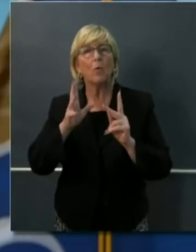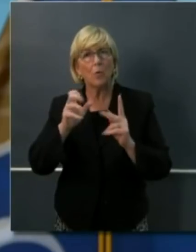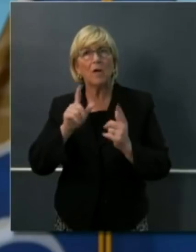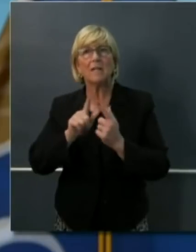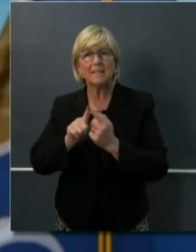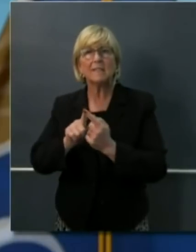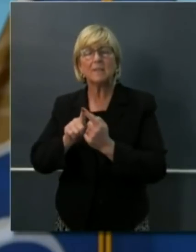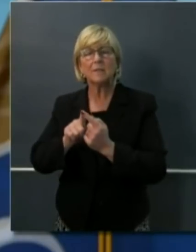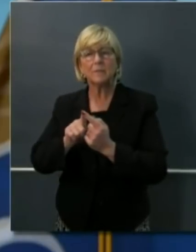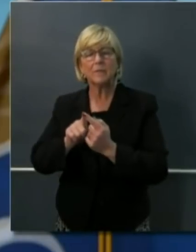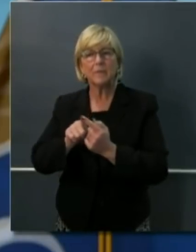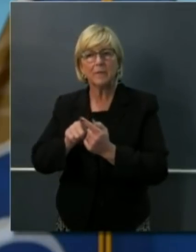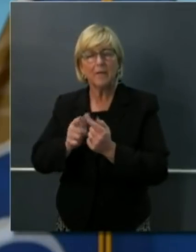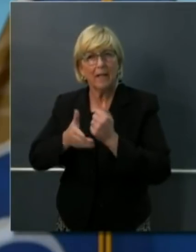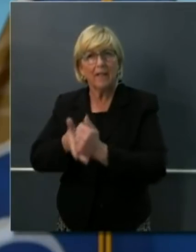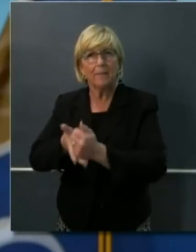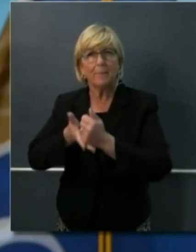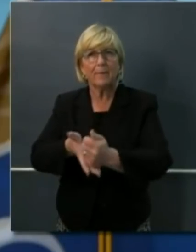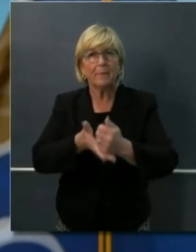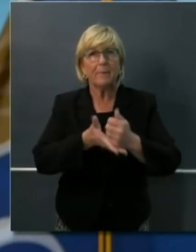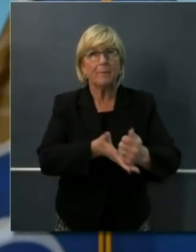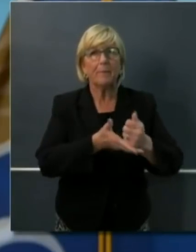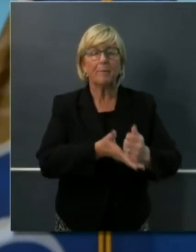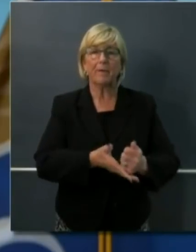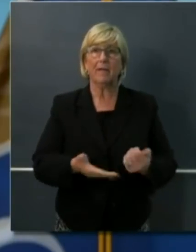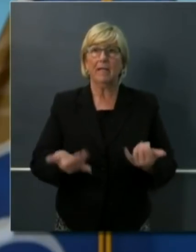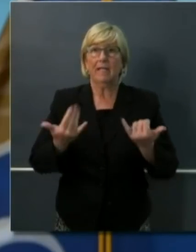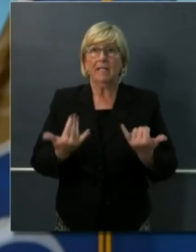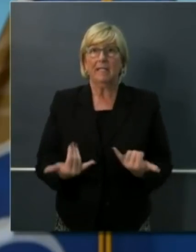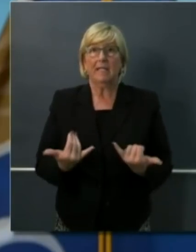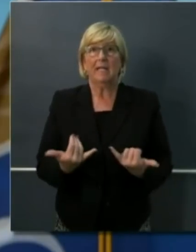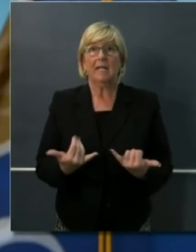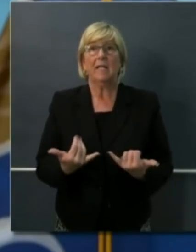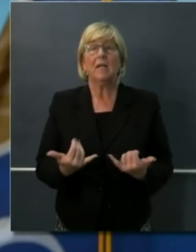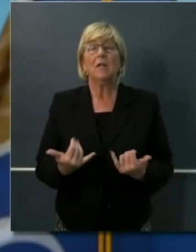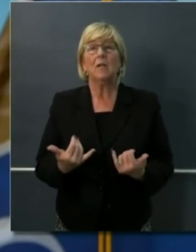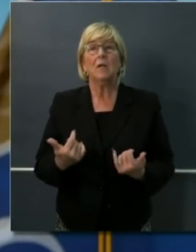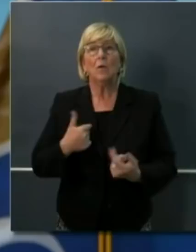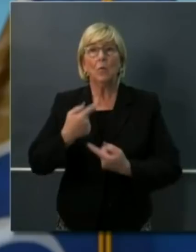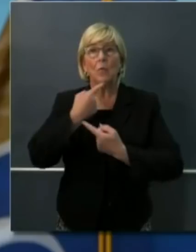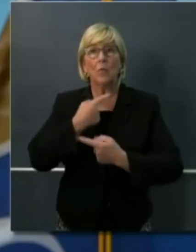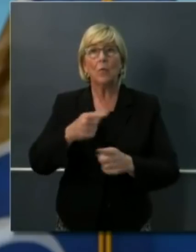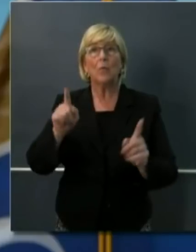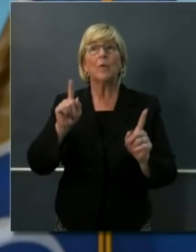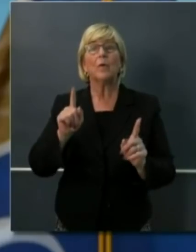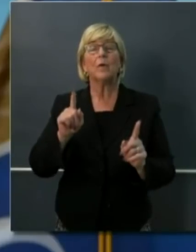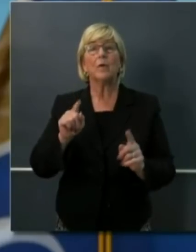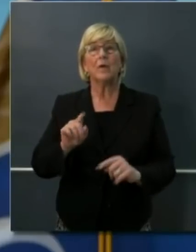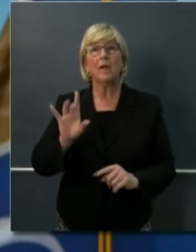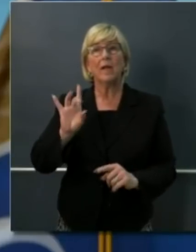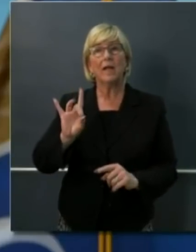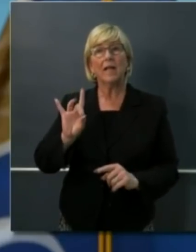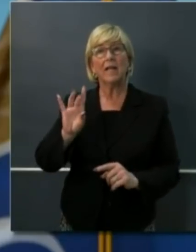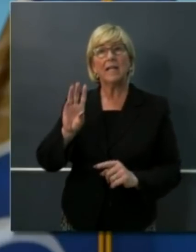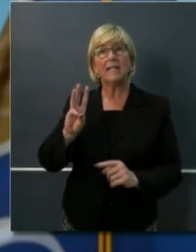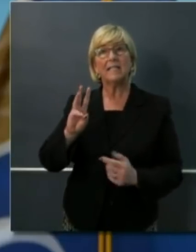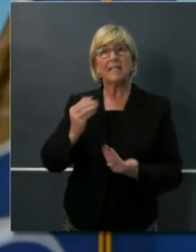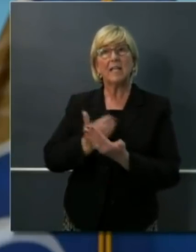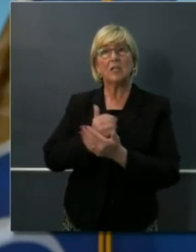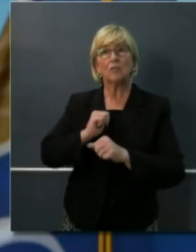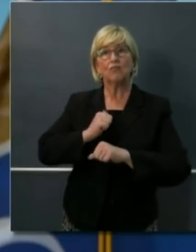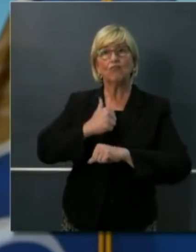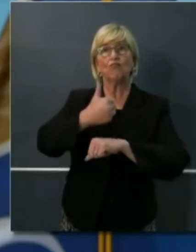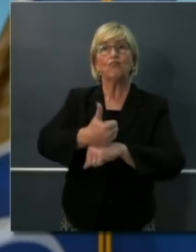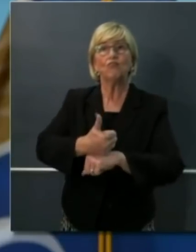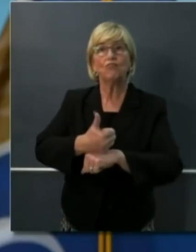and well-resourced communities. And so today, we are announcing 86 new sites that